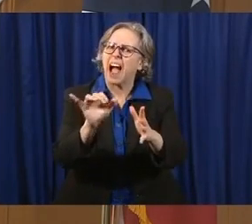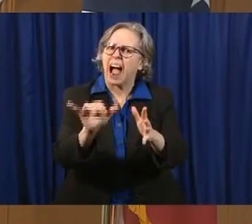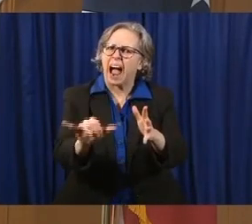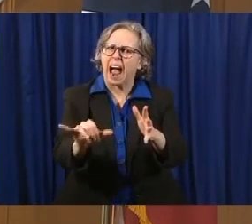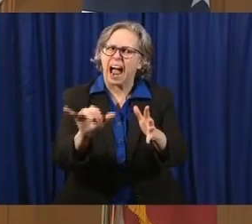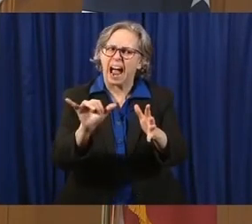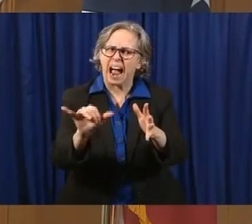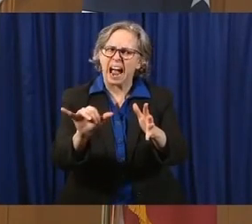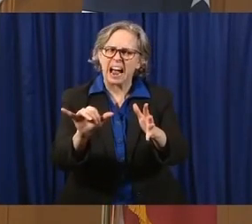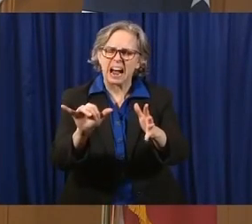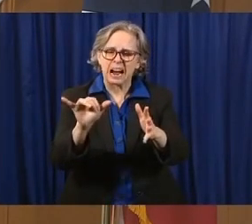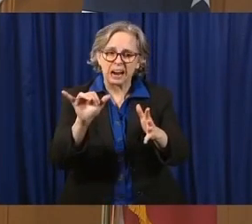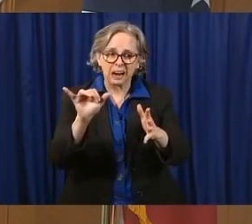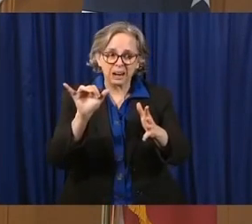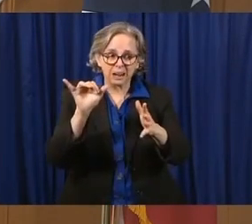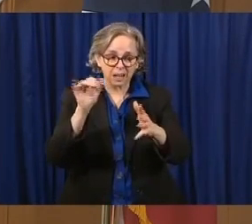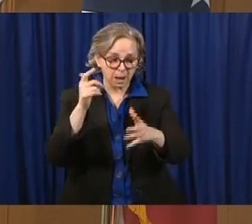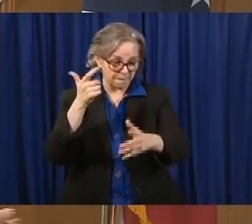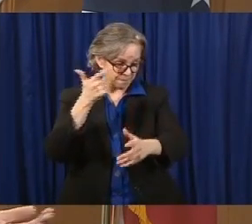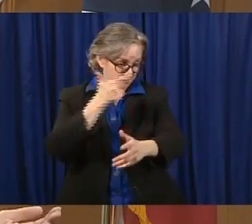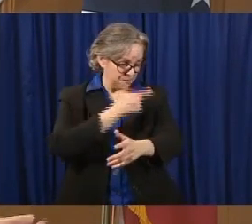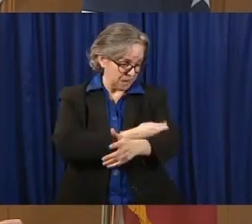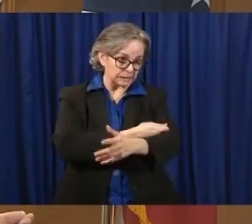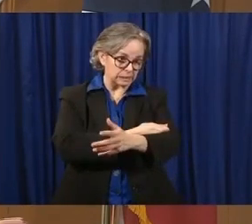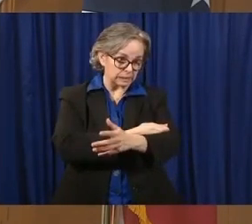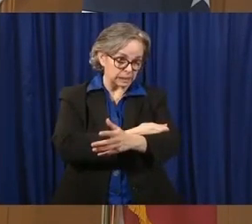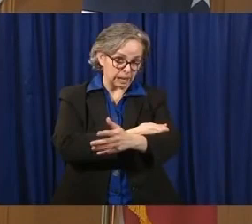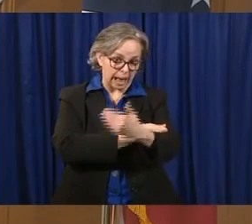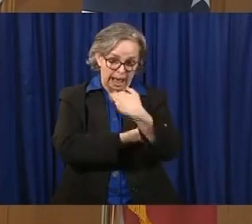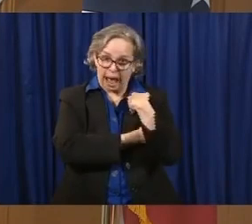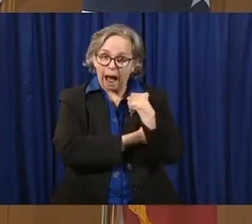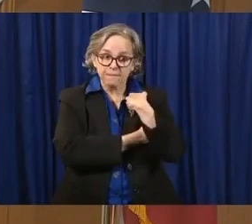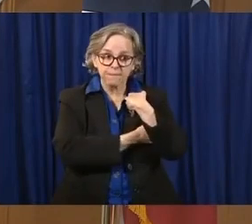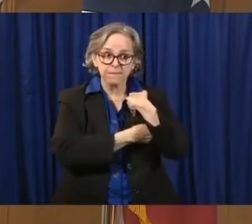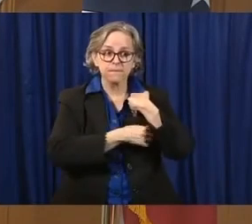vaccine, this monster, as